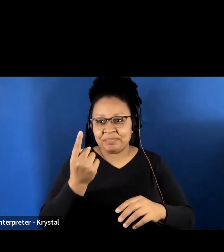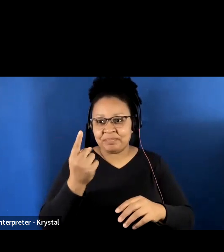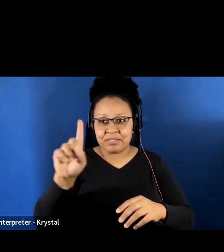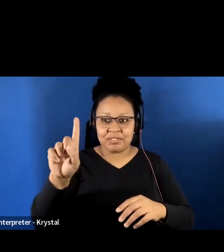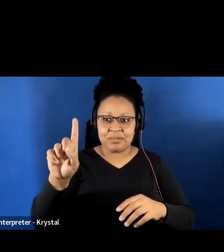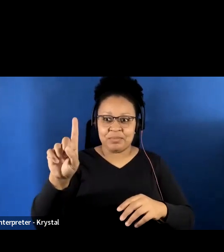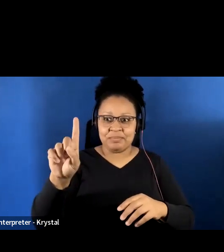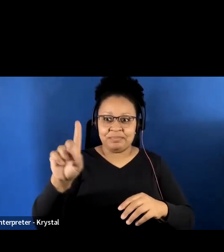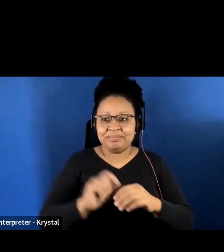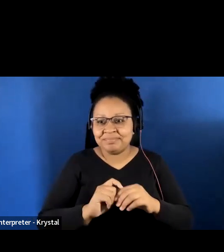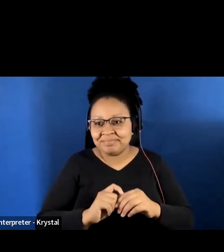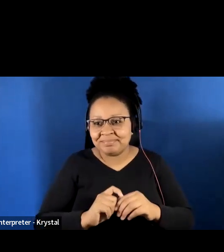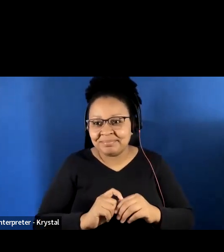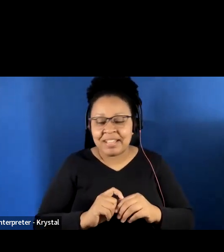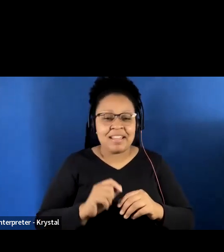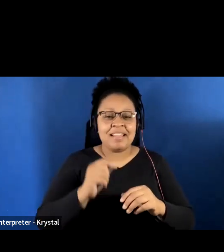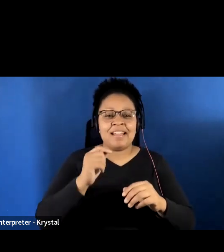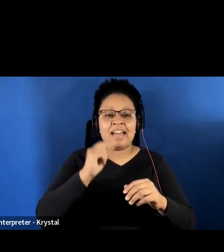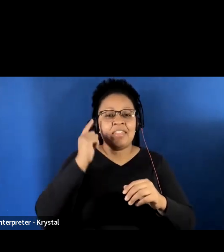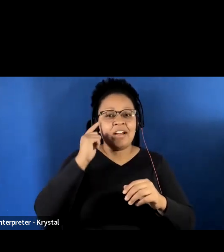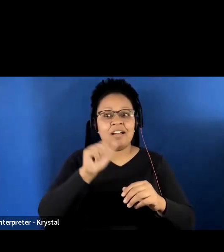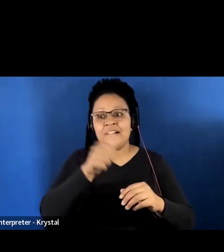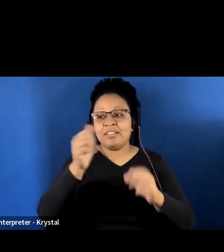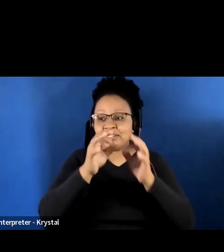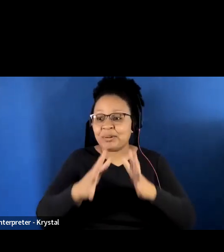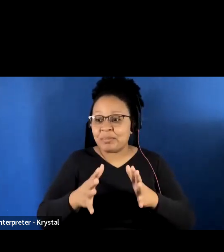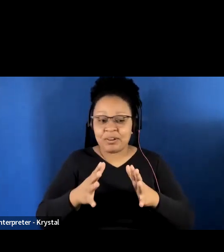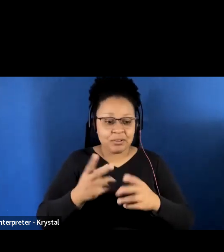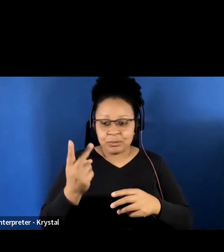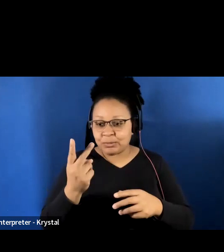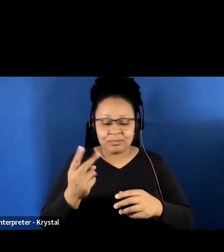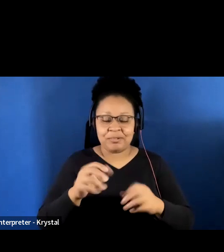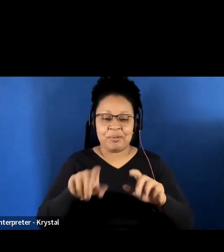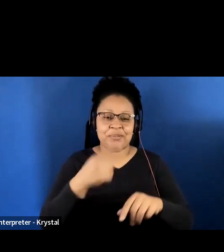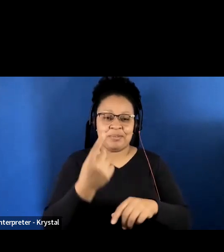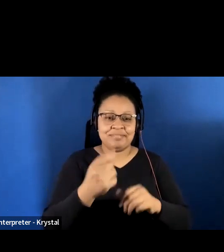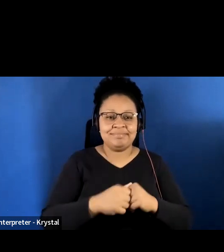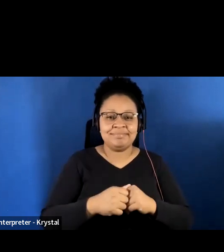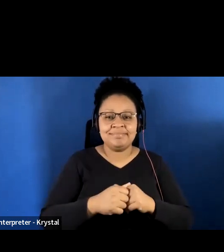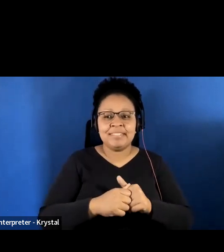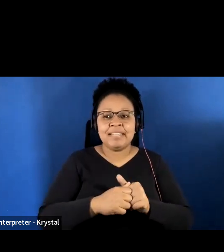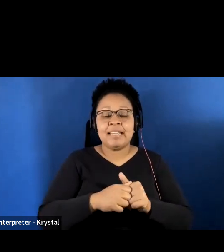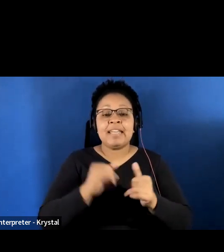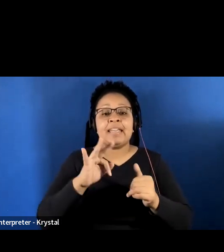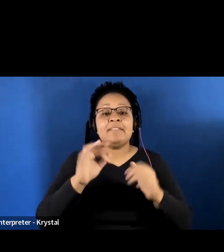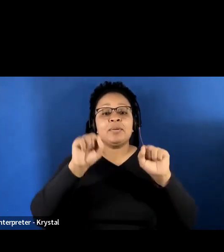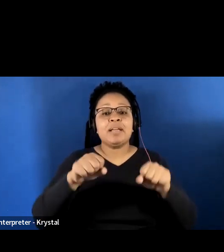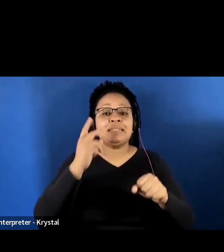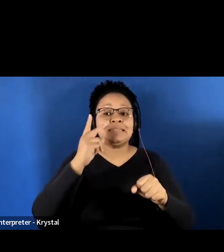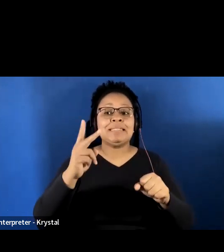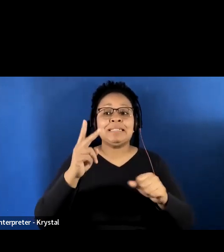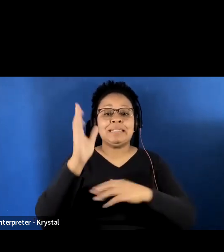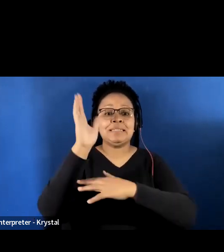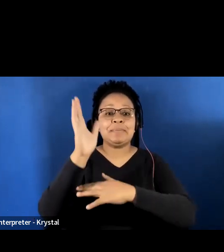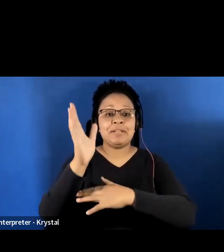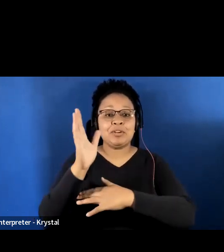know, Crystal? It's just one. Just one today? Crystal. Okay, Thank you. If you are only able to see the speaker, make sure